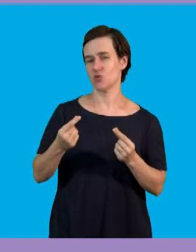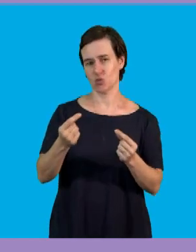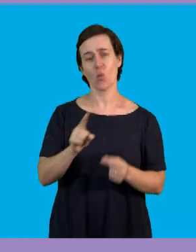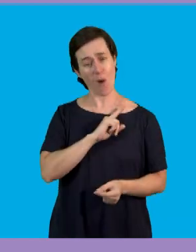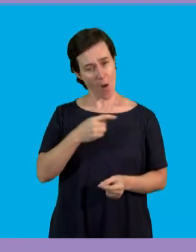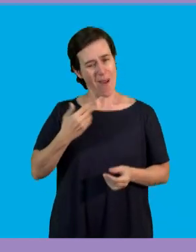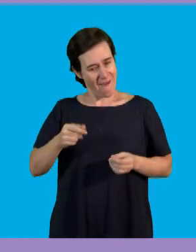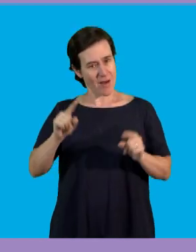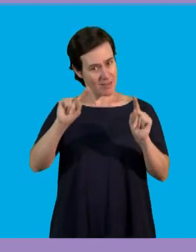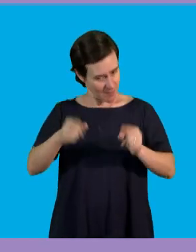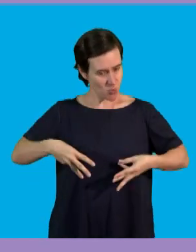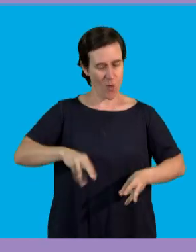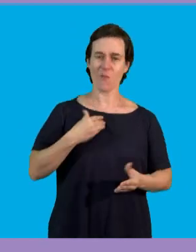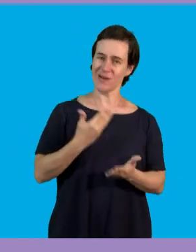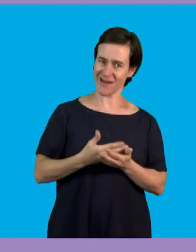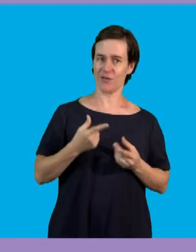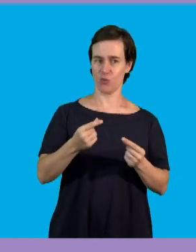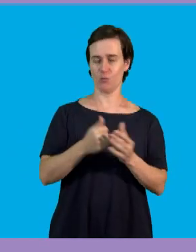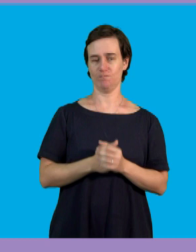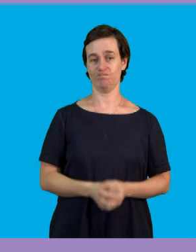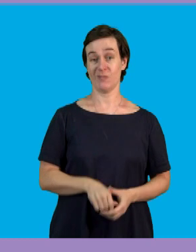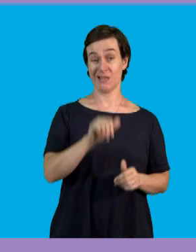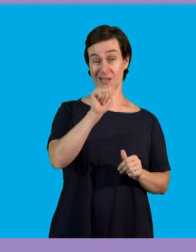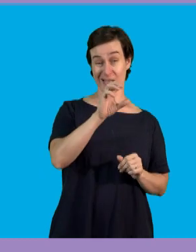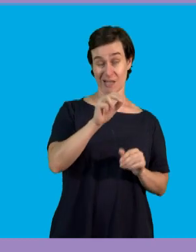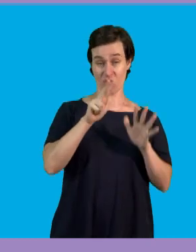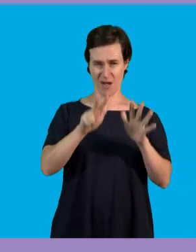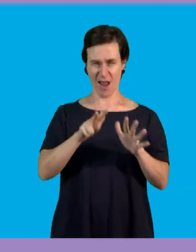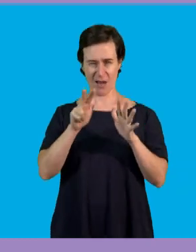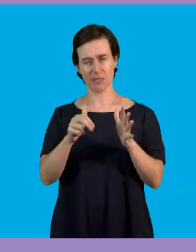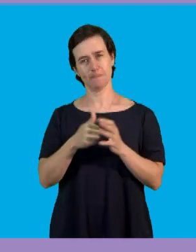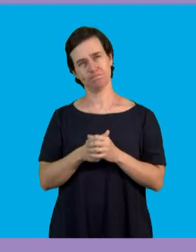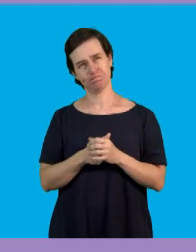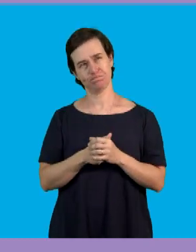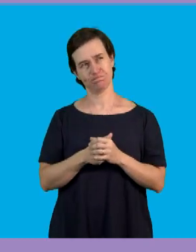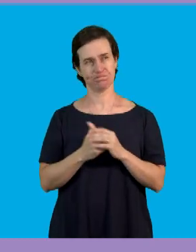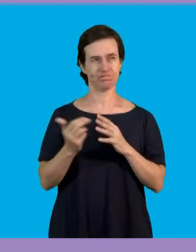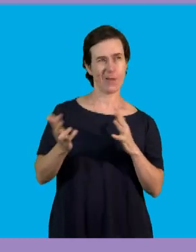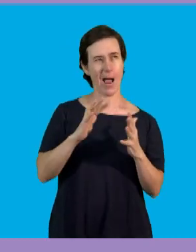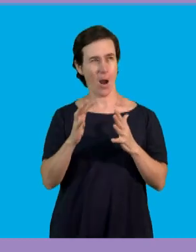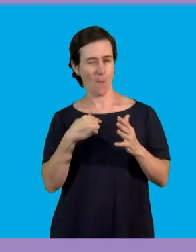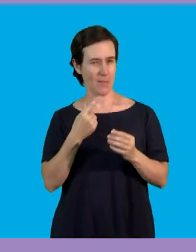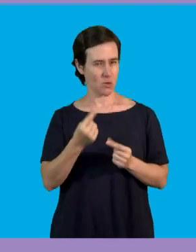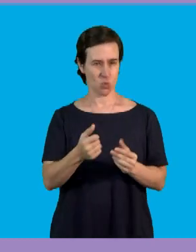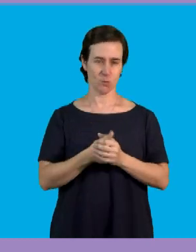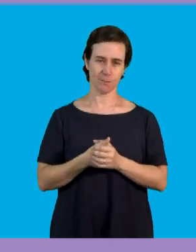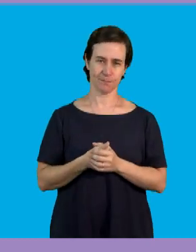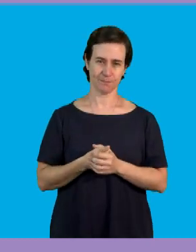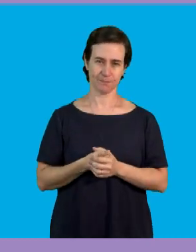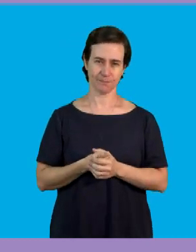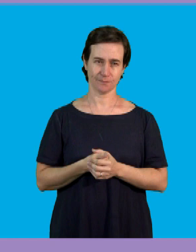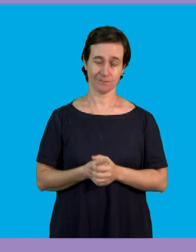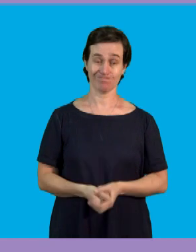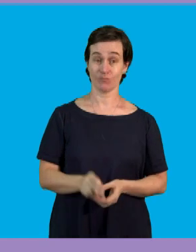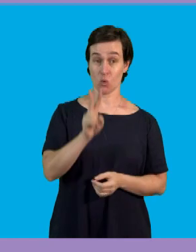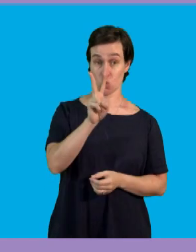method. So 618, if I break that down, that is going to be